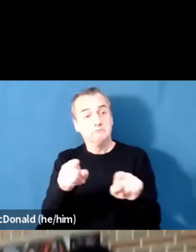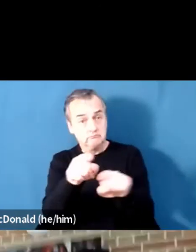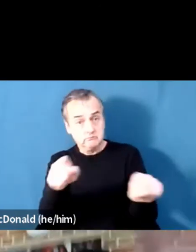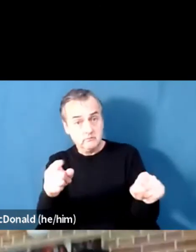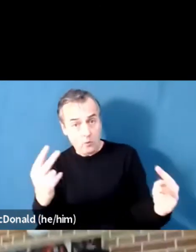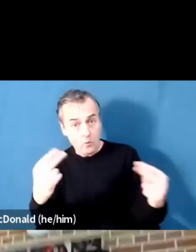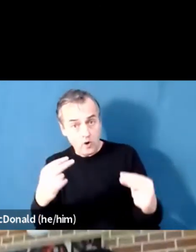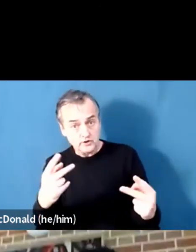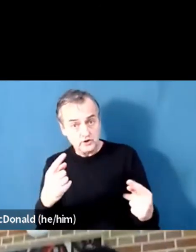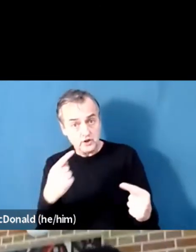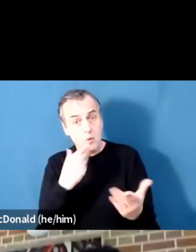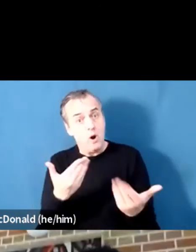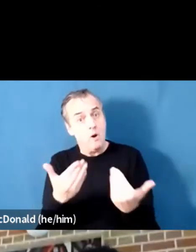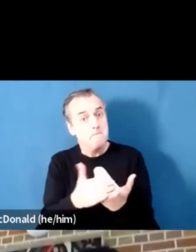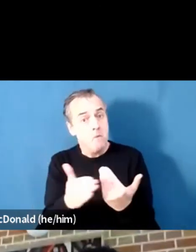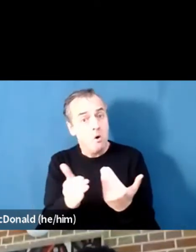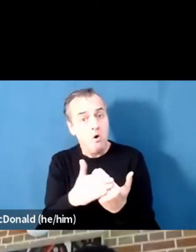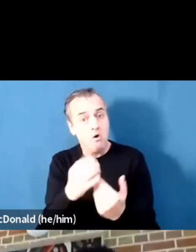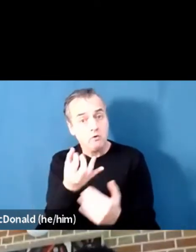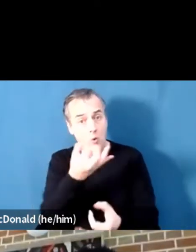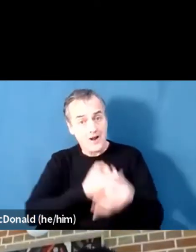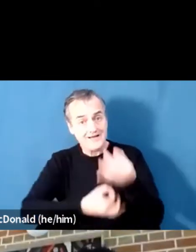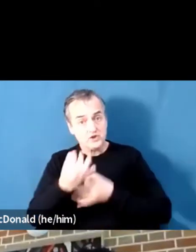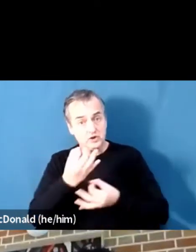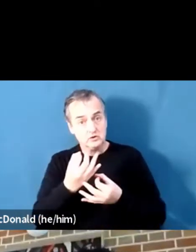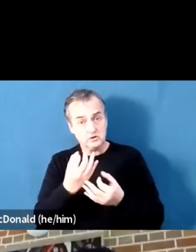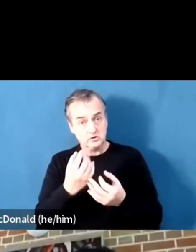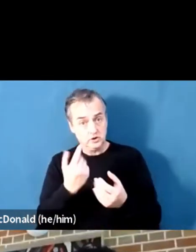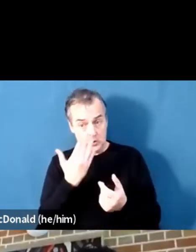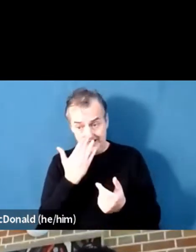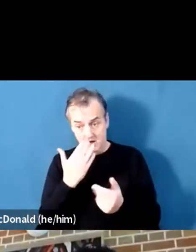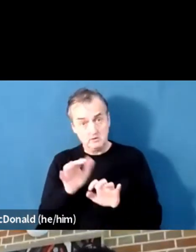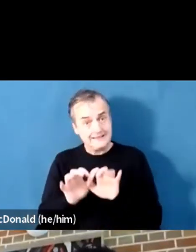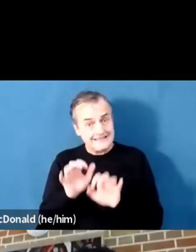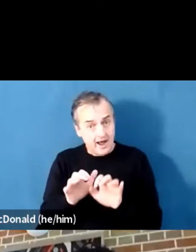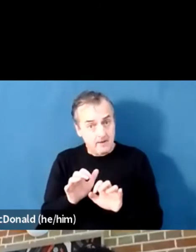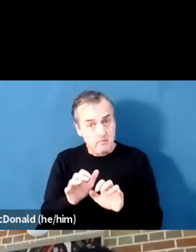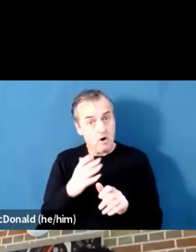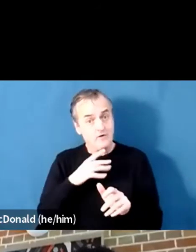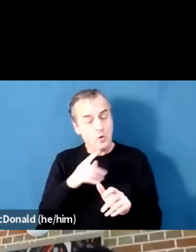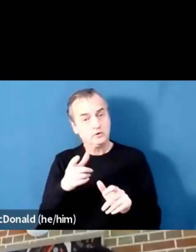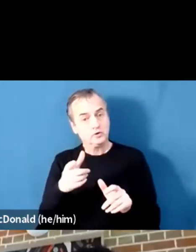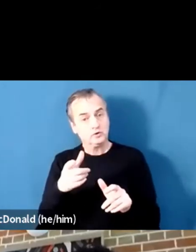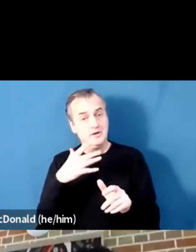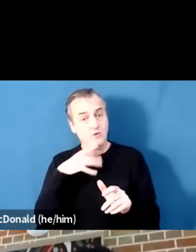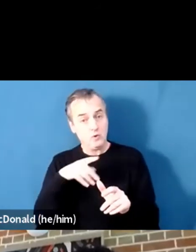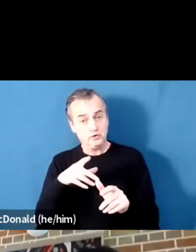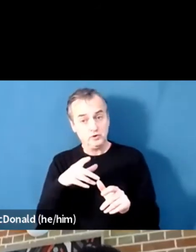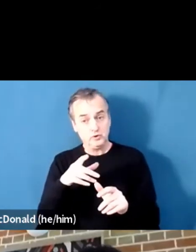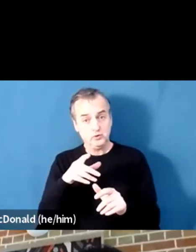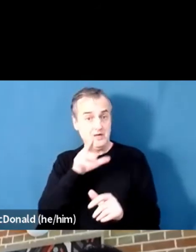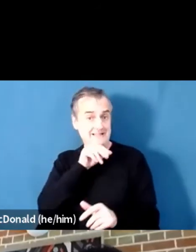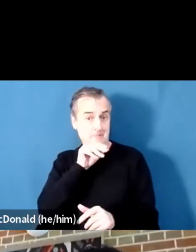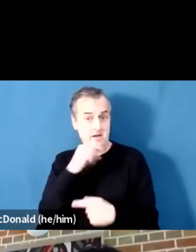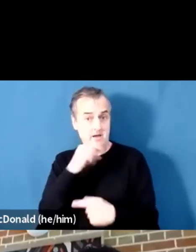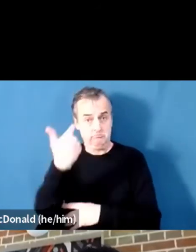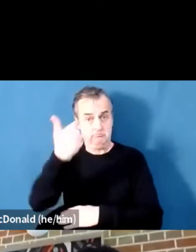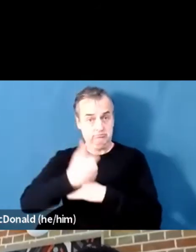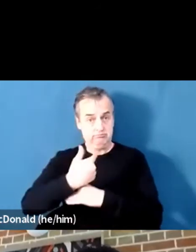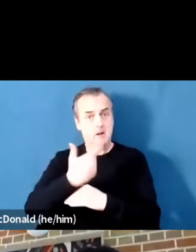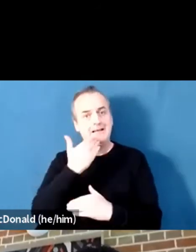stick any more in chat, or if you'd rather ask in person, you can raise your hand. There's a digital way of raising your hand if you've got a question you want to